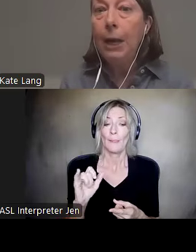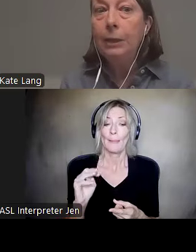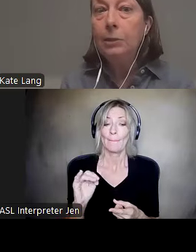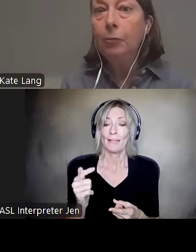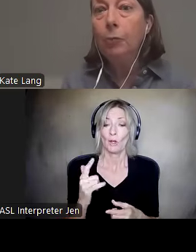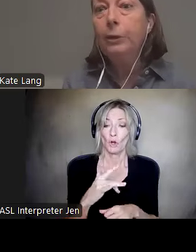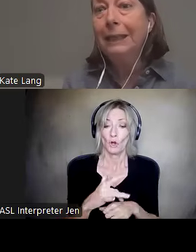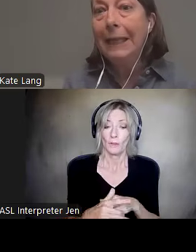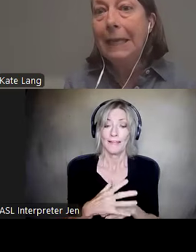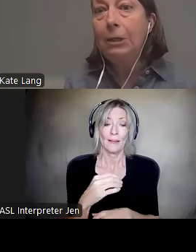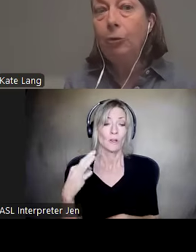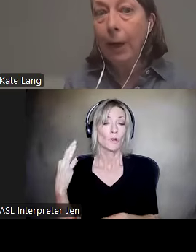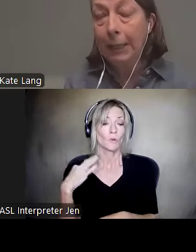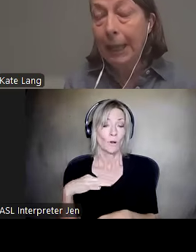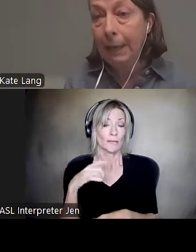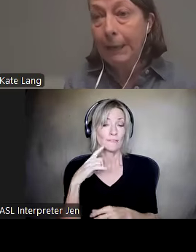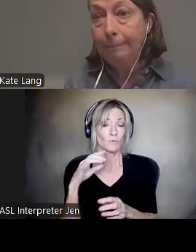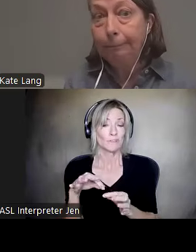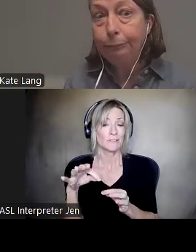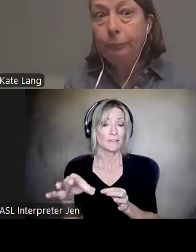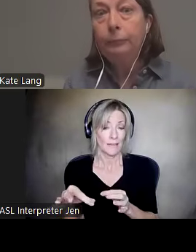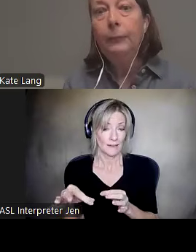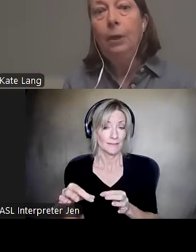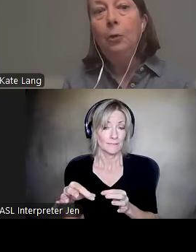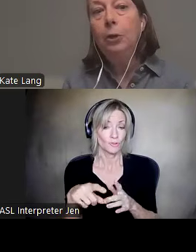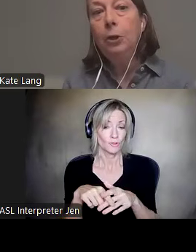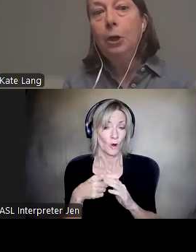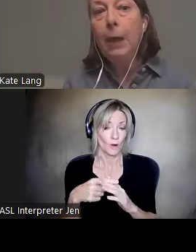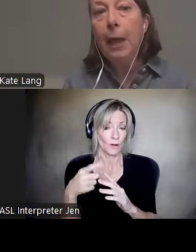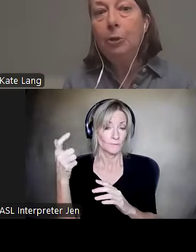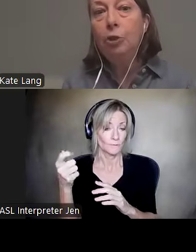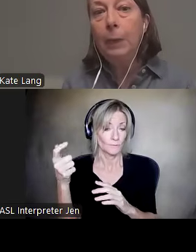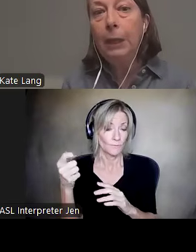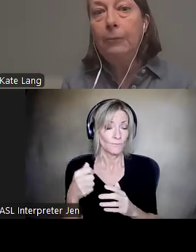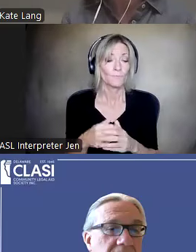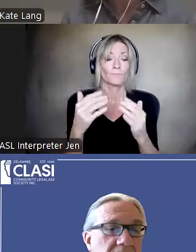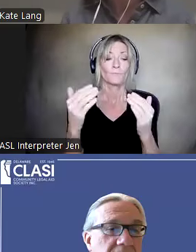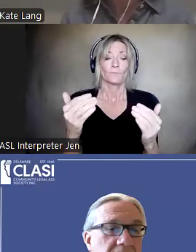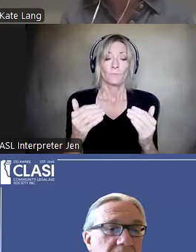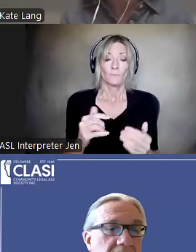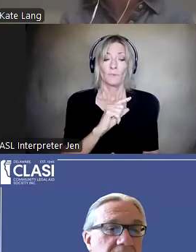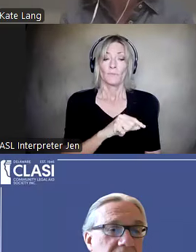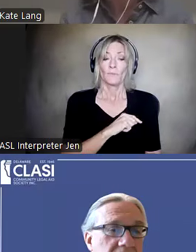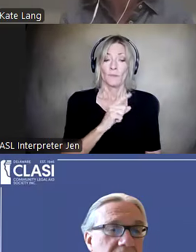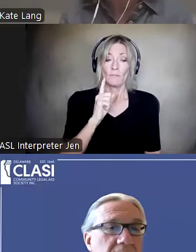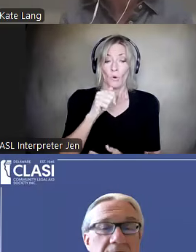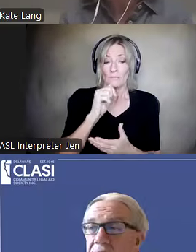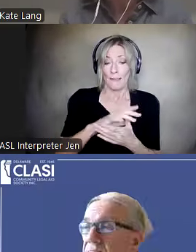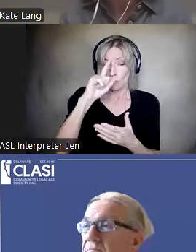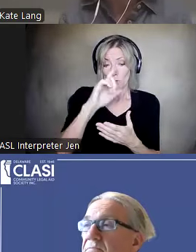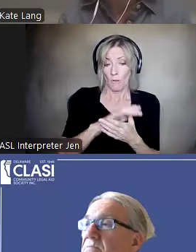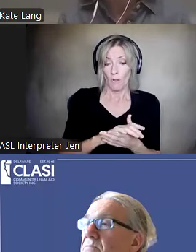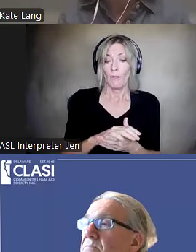and credits for delayed claiming. We're going to talk about eligibility for spousal and widow